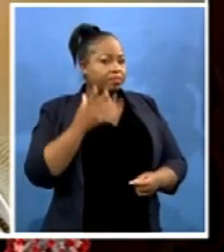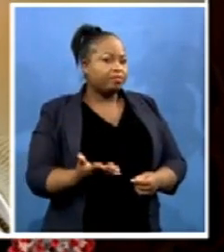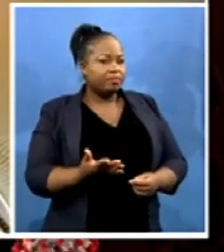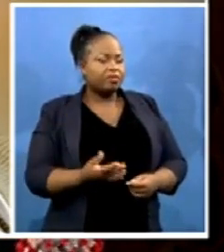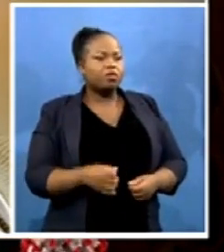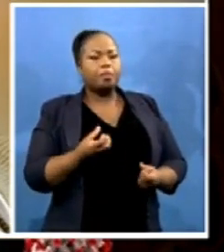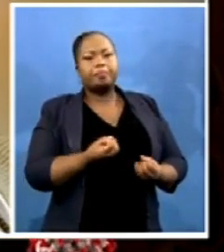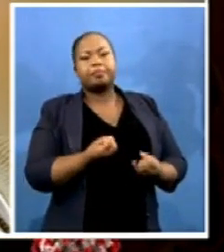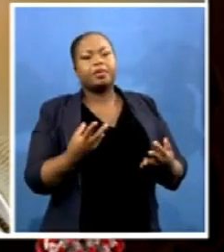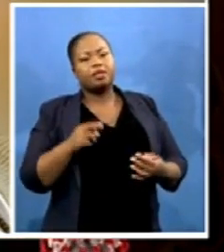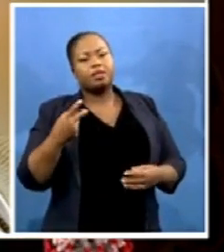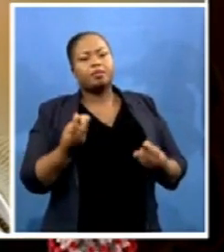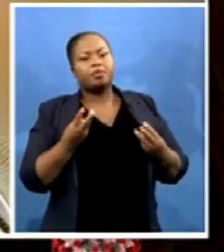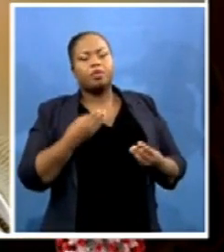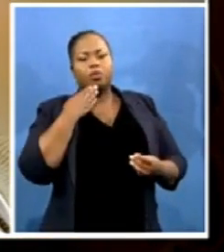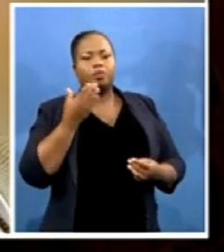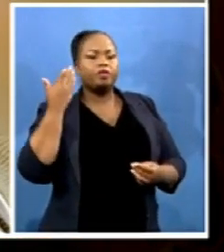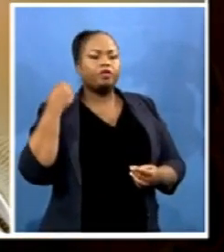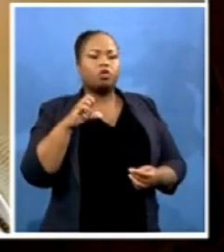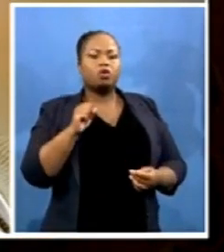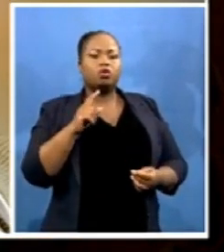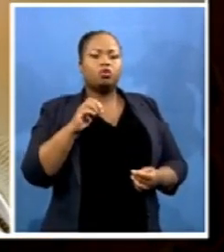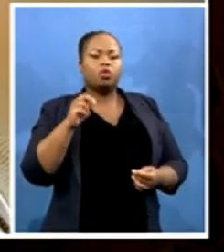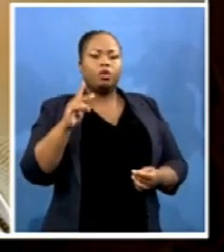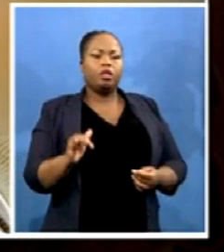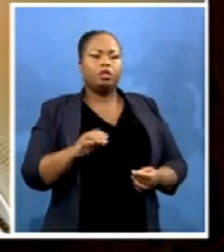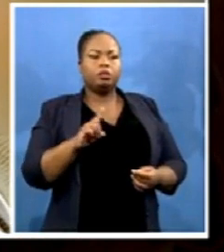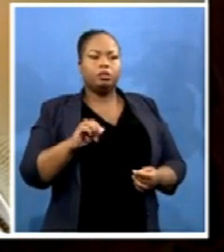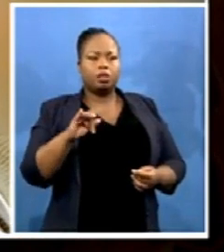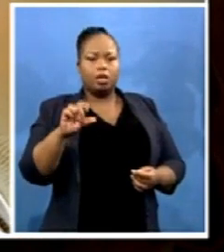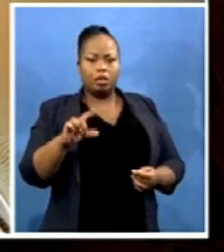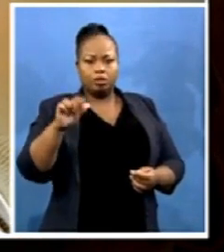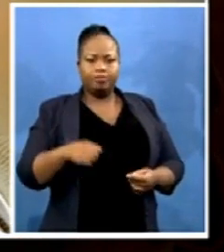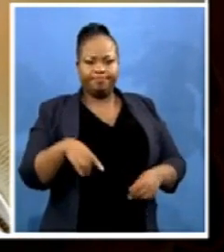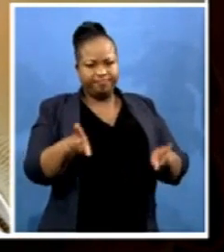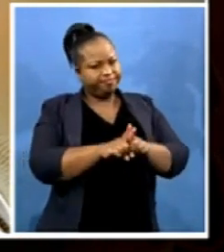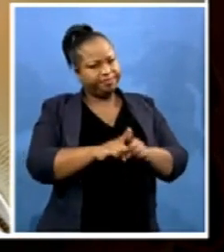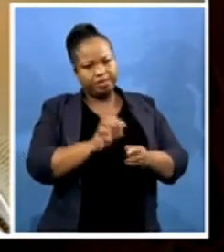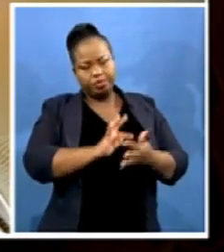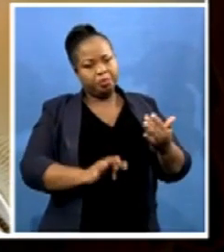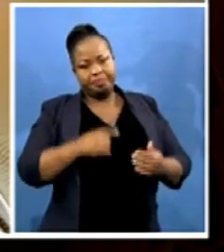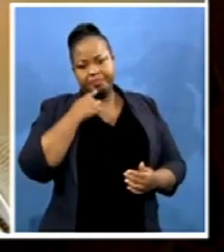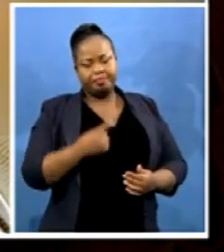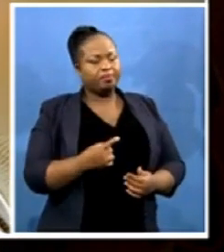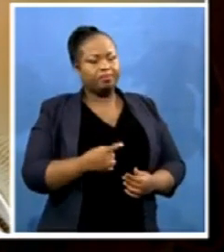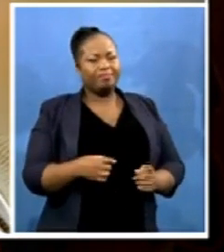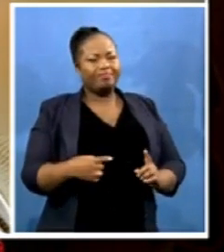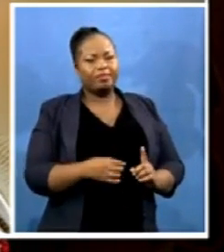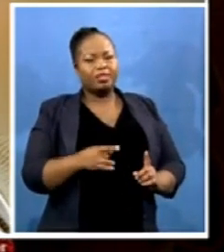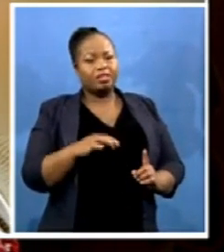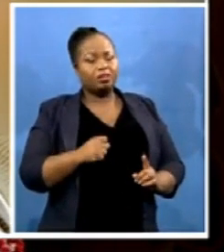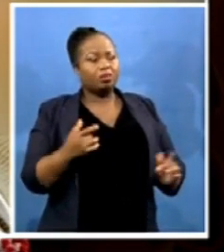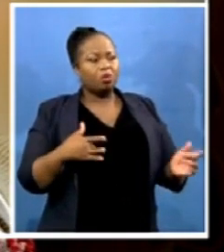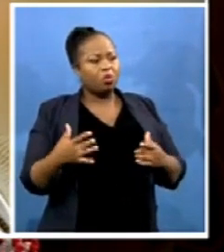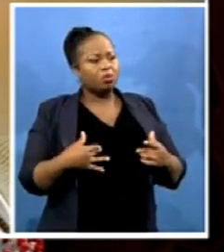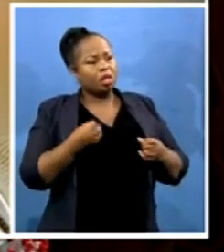Dr. Snooki Zikilala earlier on, and he was raising some of the issues that Denis Goldberg was concerned about. But, you know, talk to